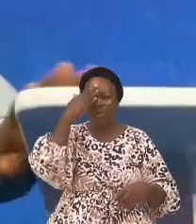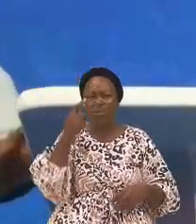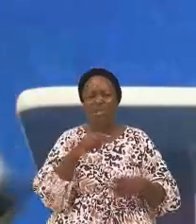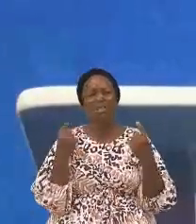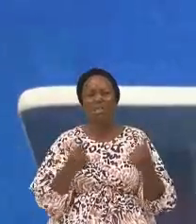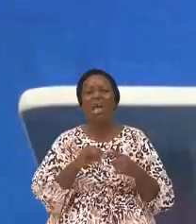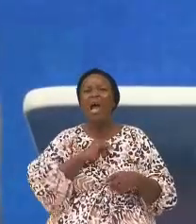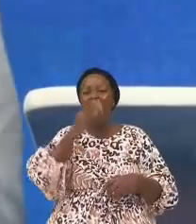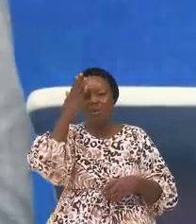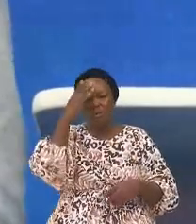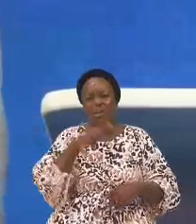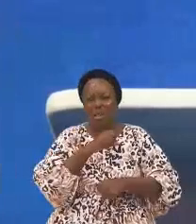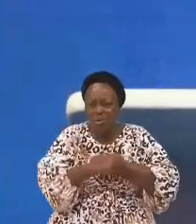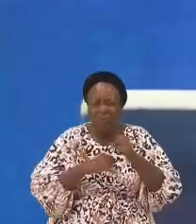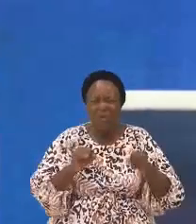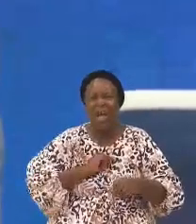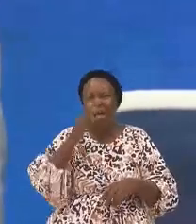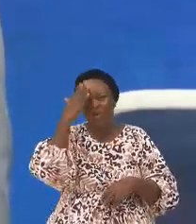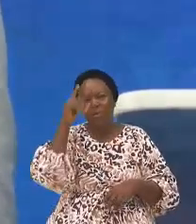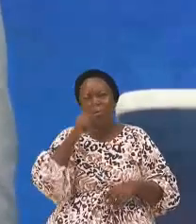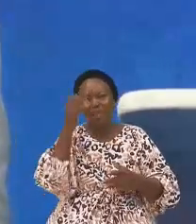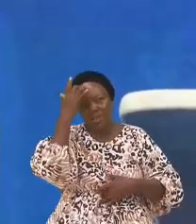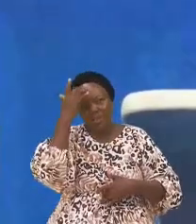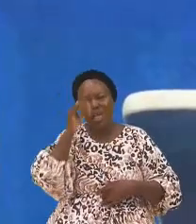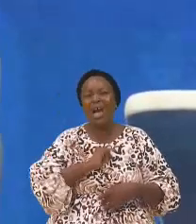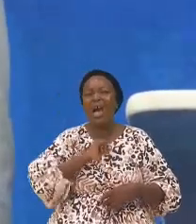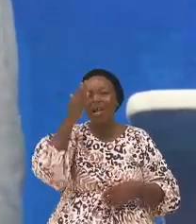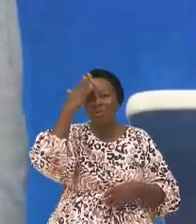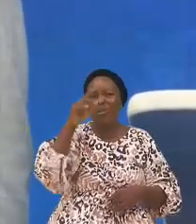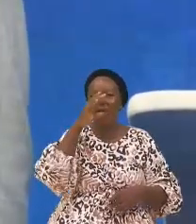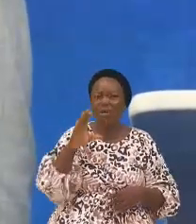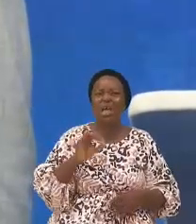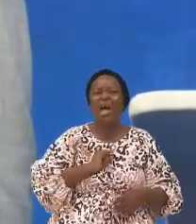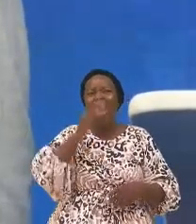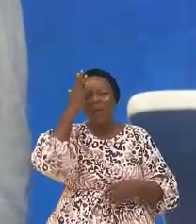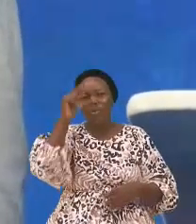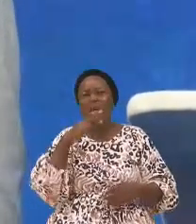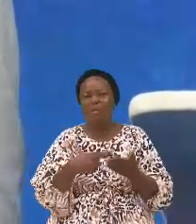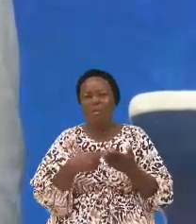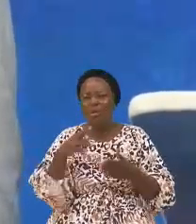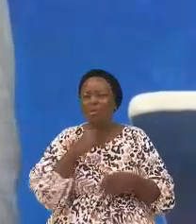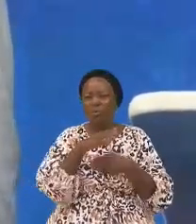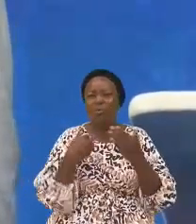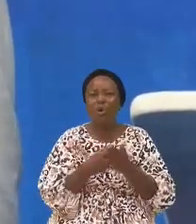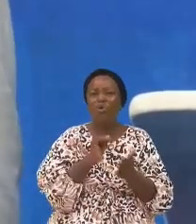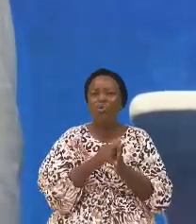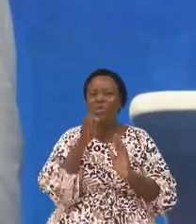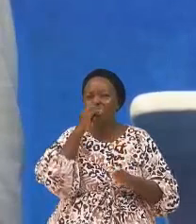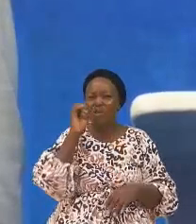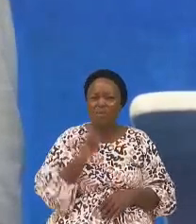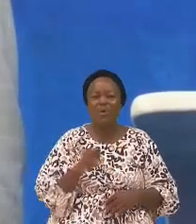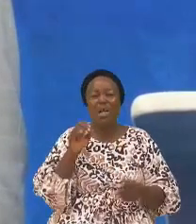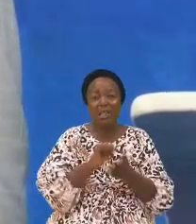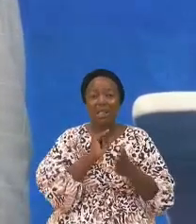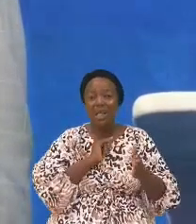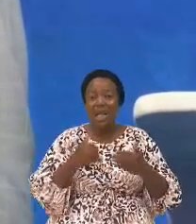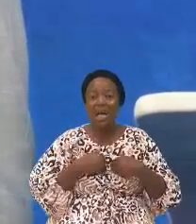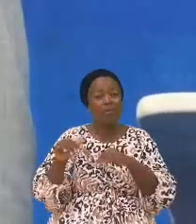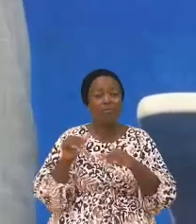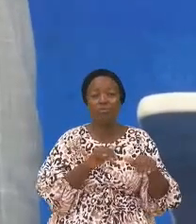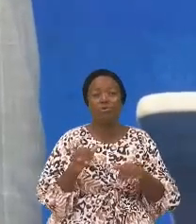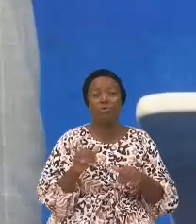and say, Lord, I know the sin, I know the suffering, I know the sickness, I know the curse, I